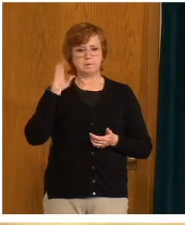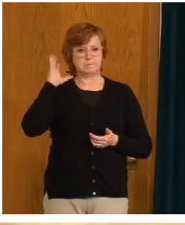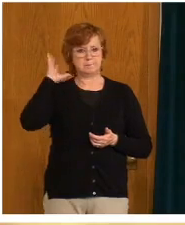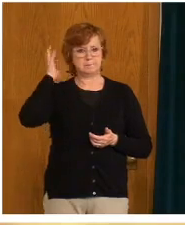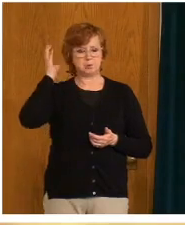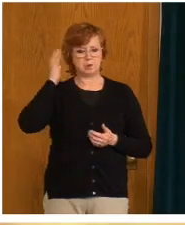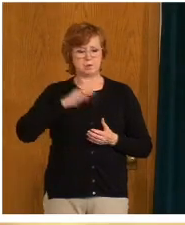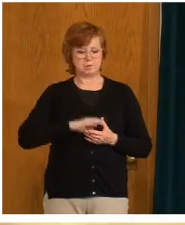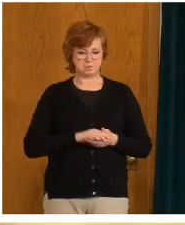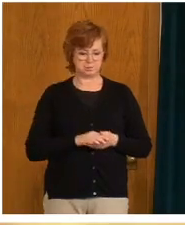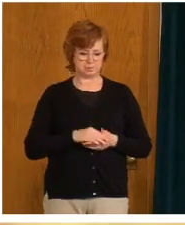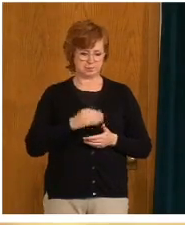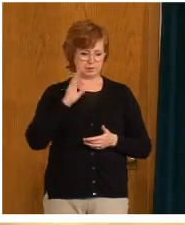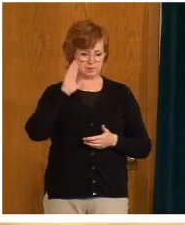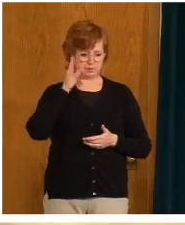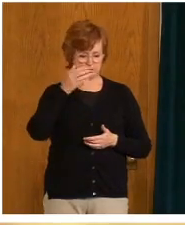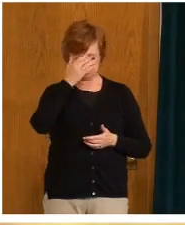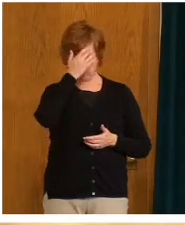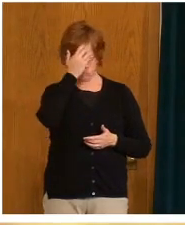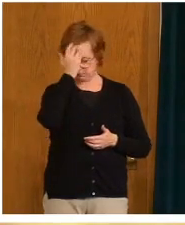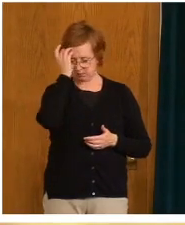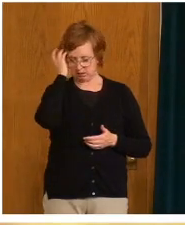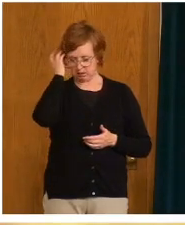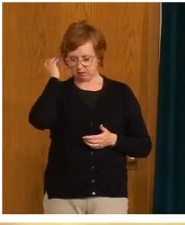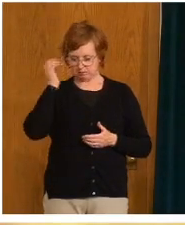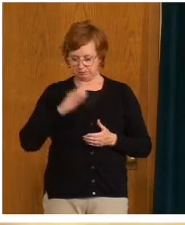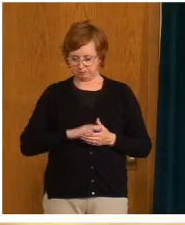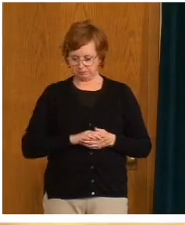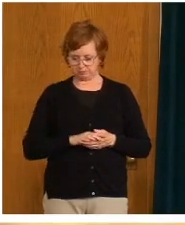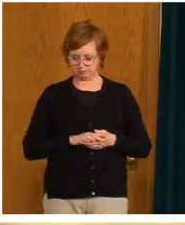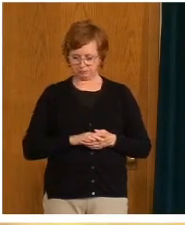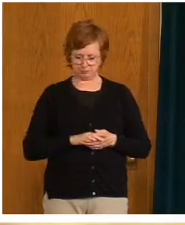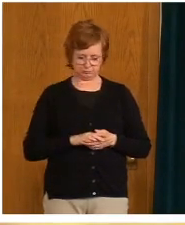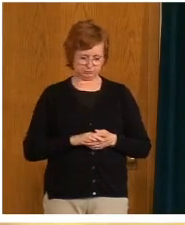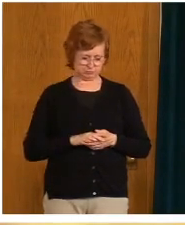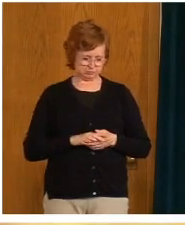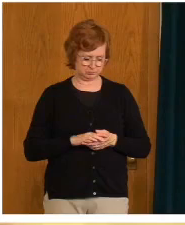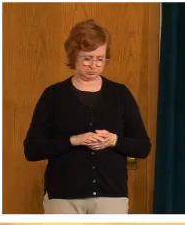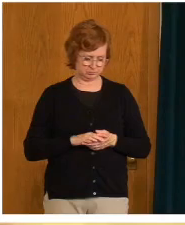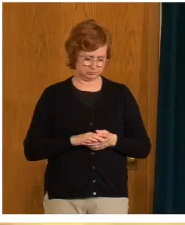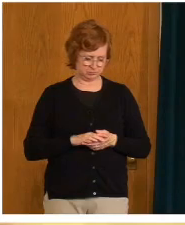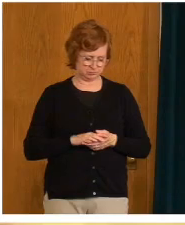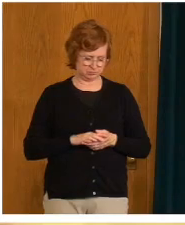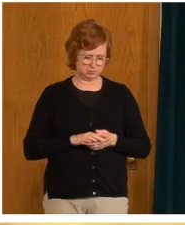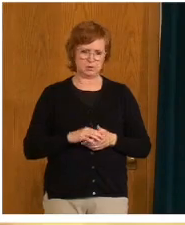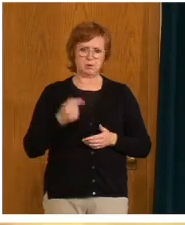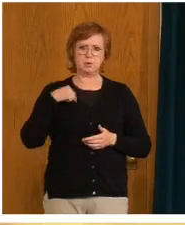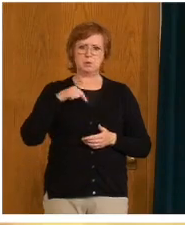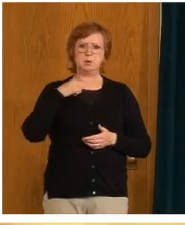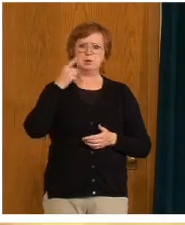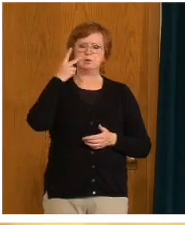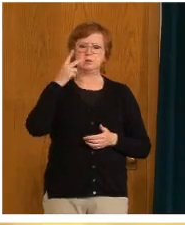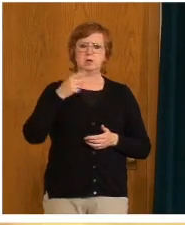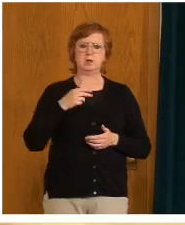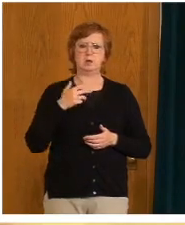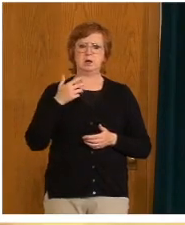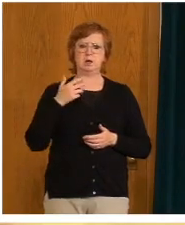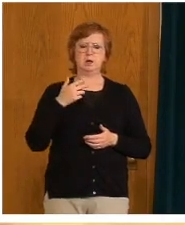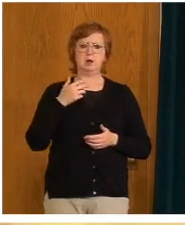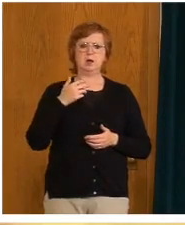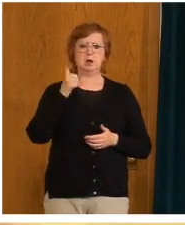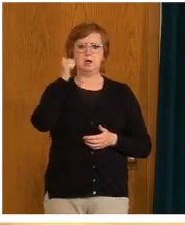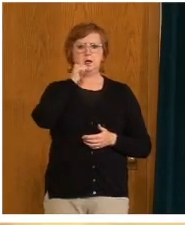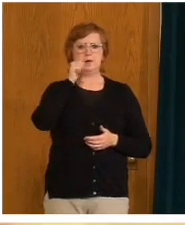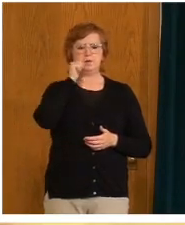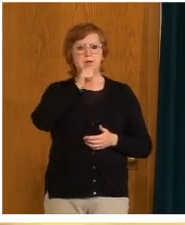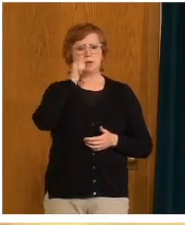Hi, thank you so much for taking my questions. We're still seeing a couple of deaths, a few deaths from COVID every day, and